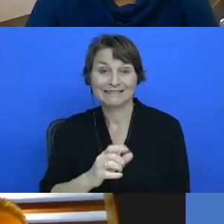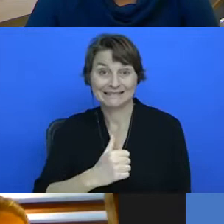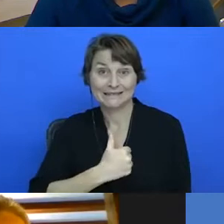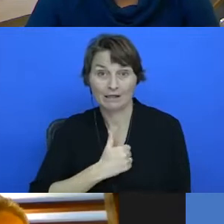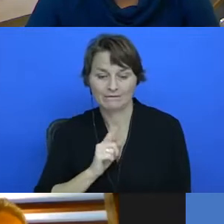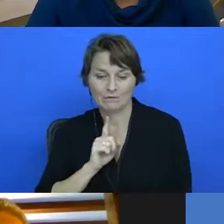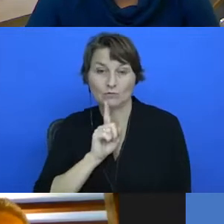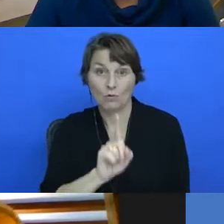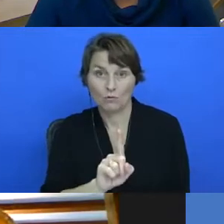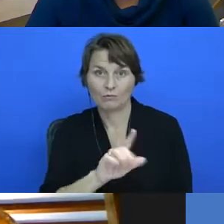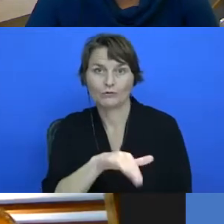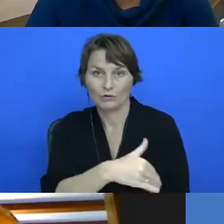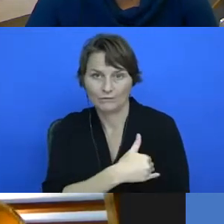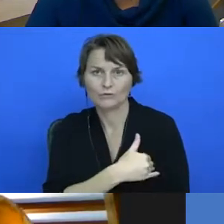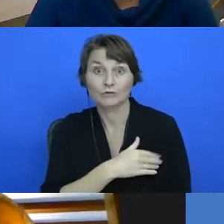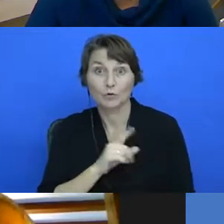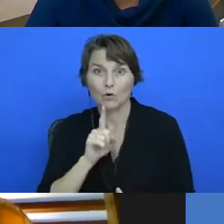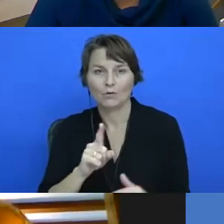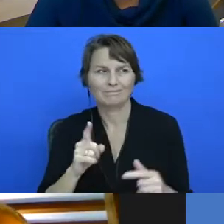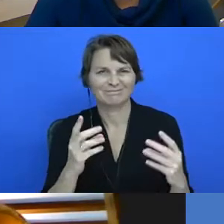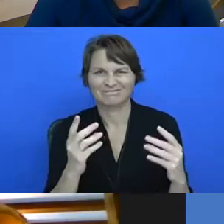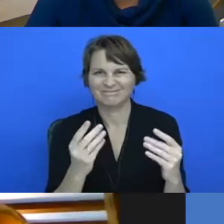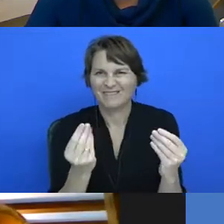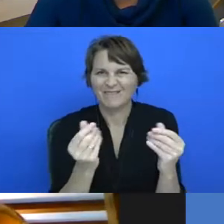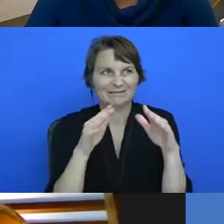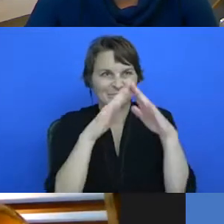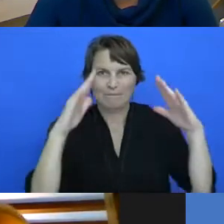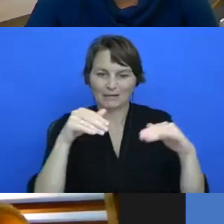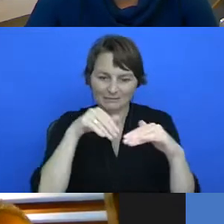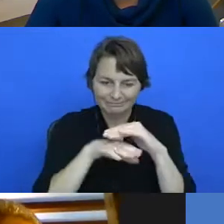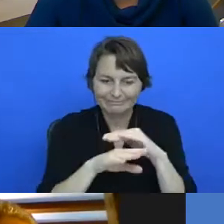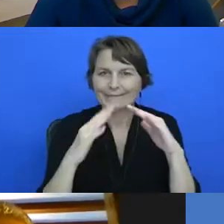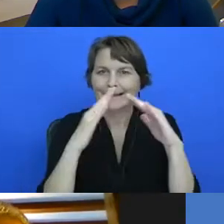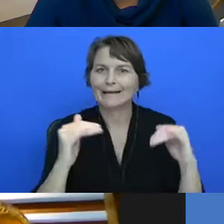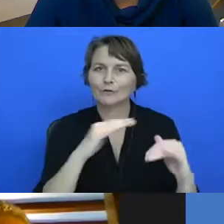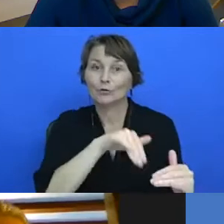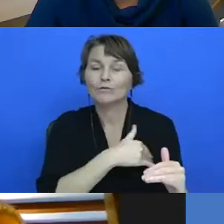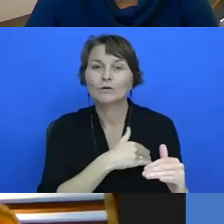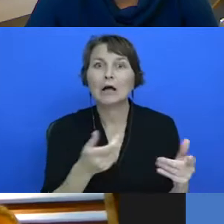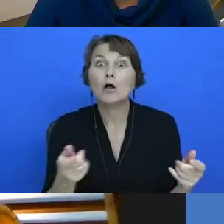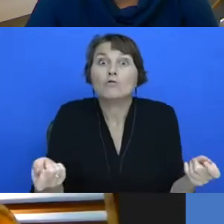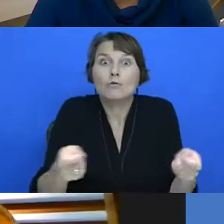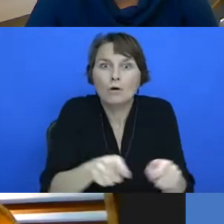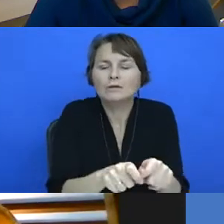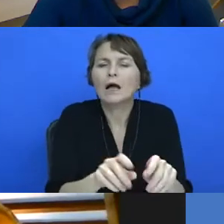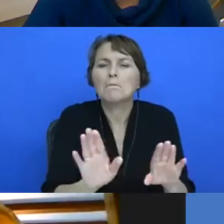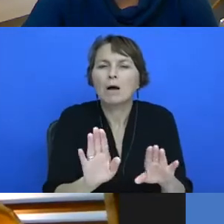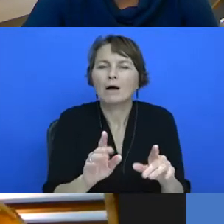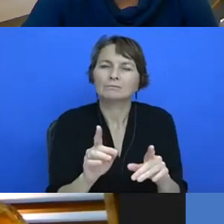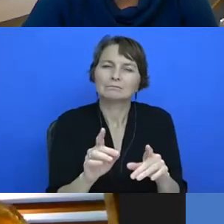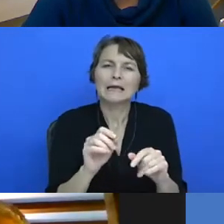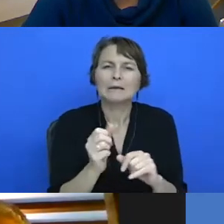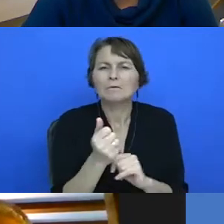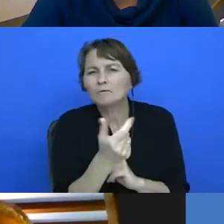We weren't completely locked down, although there was strict control about how many people were allowed in each room and that sort